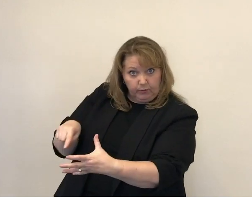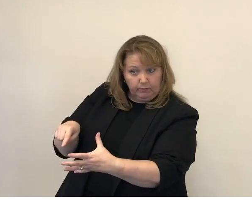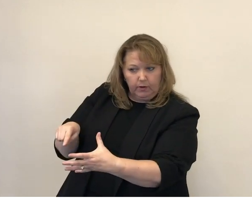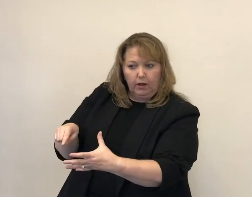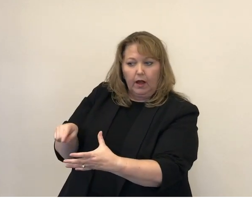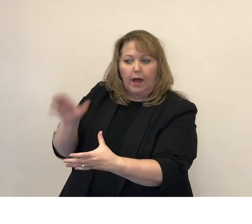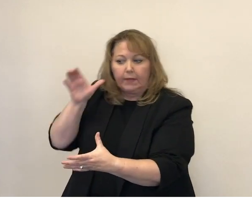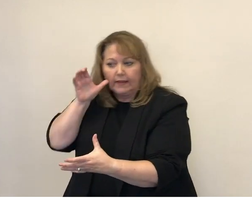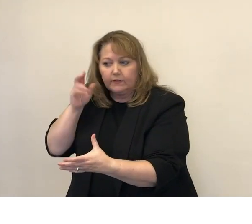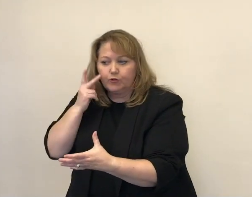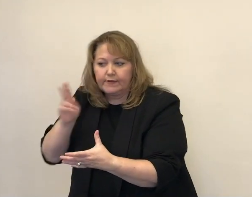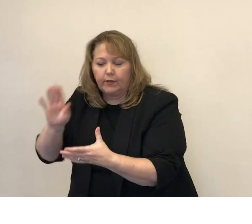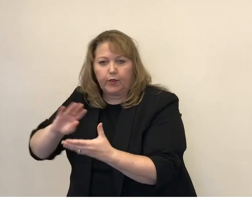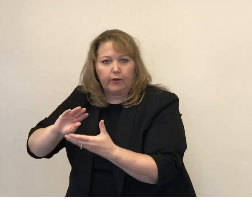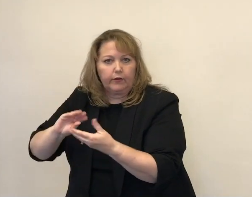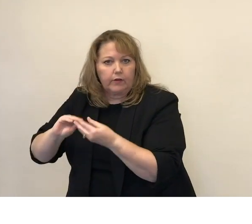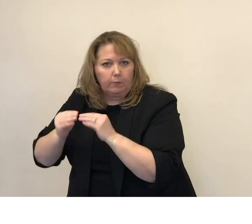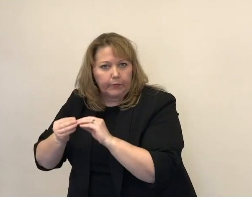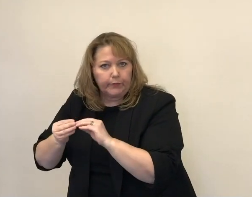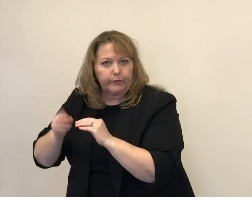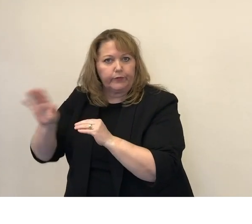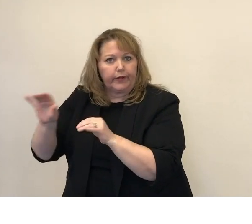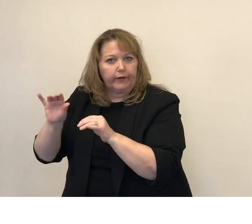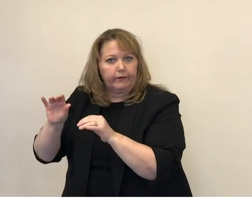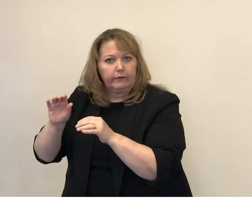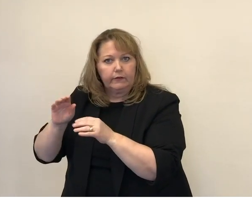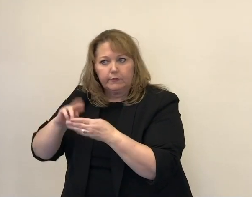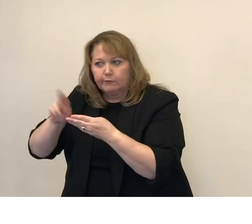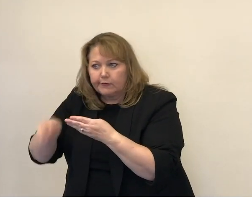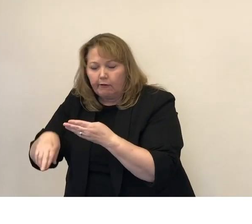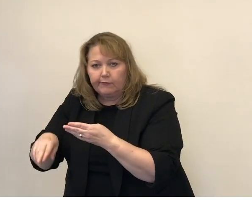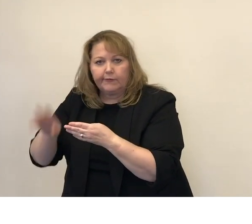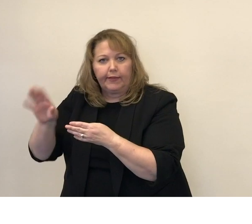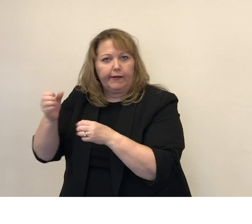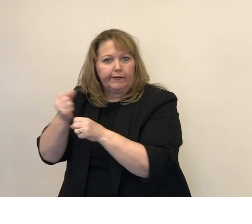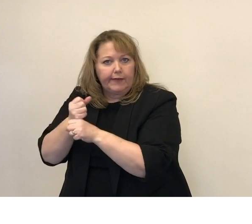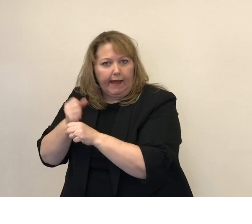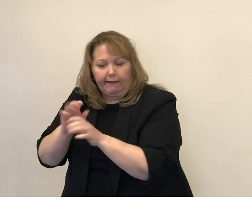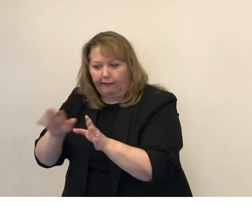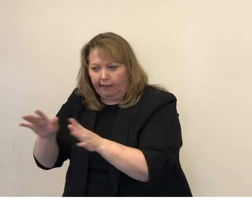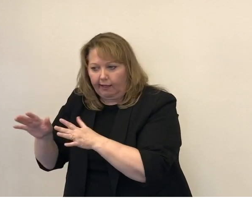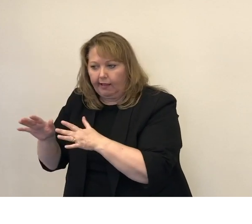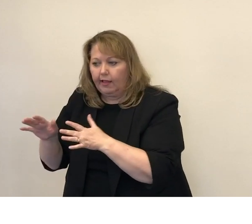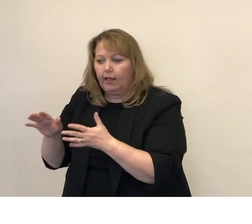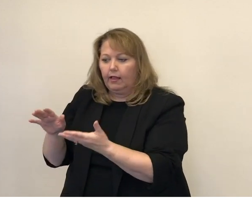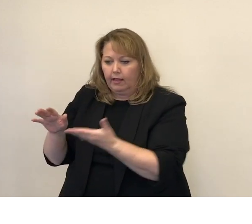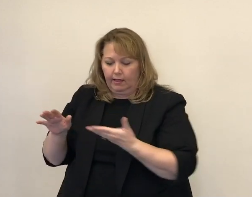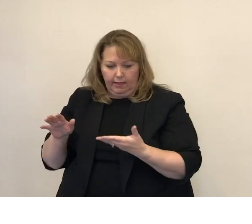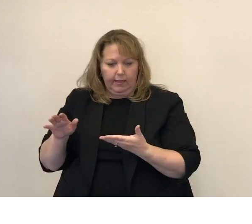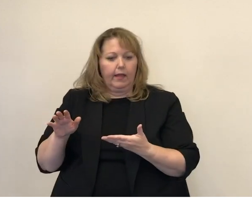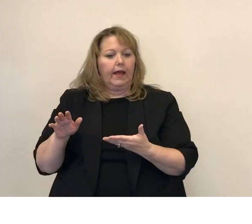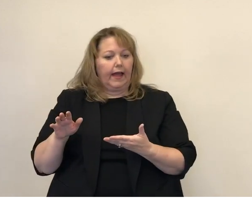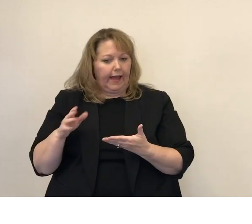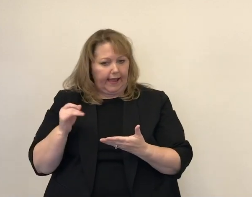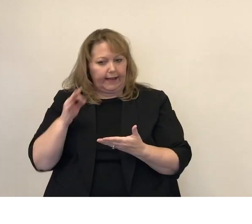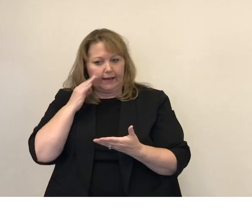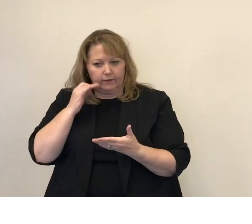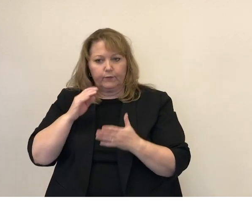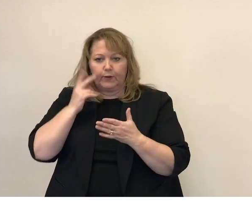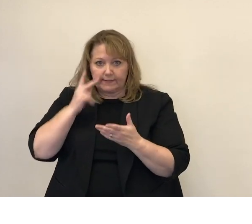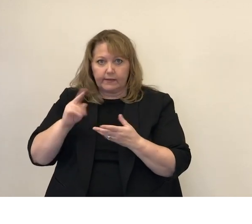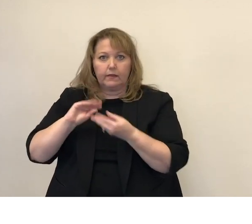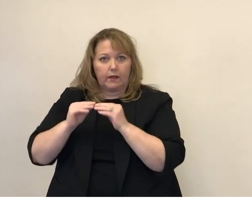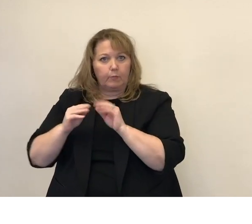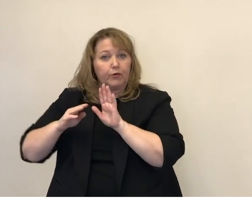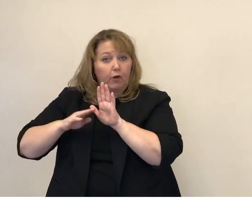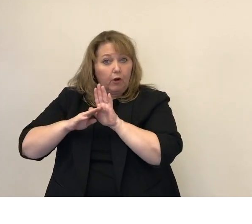availability as it comes to our hospital surges and what might be available there if we do have a setback and we need to go up.